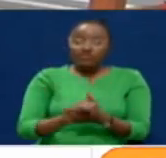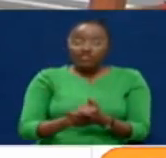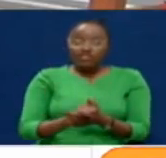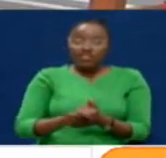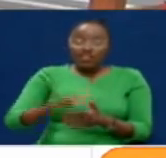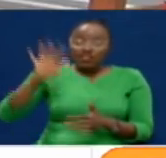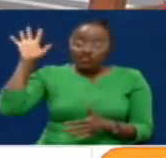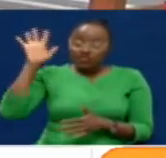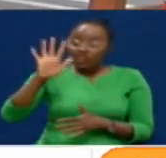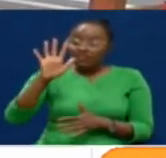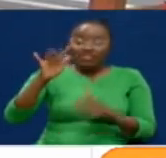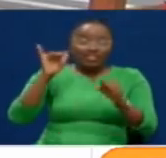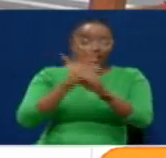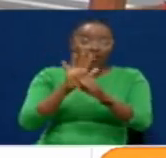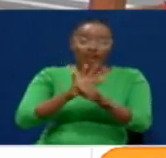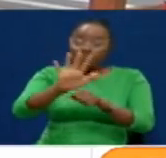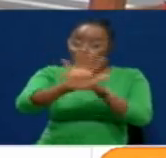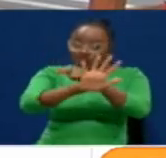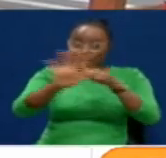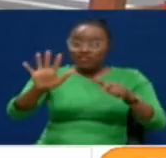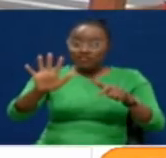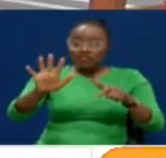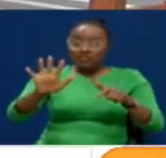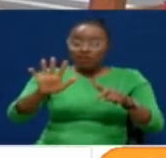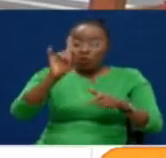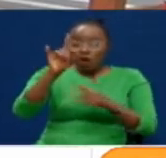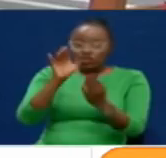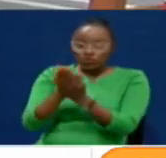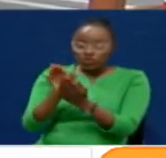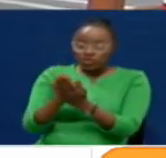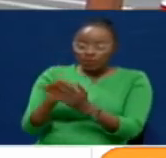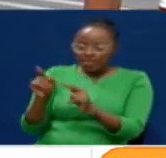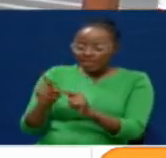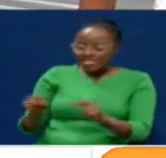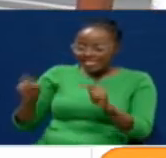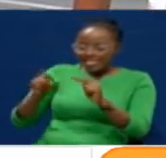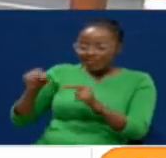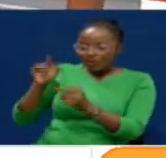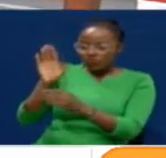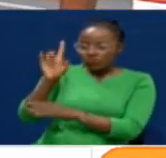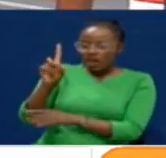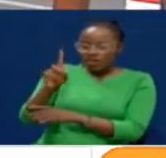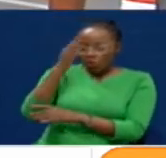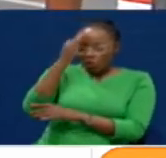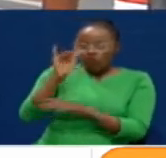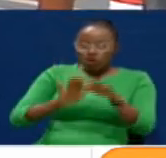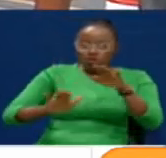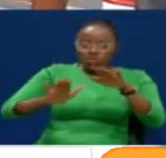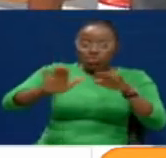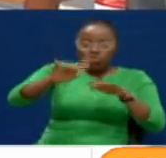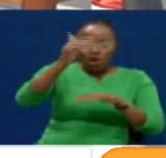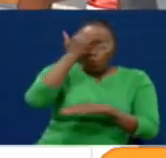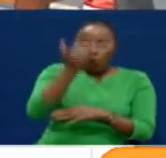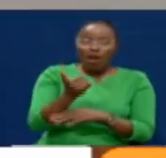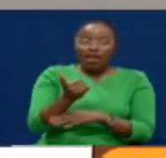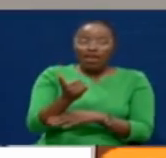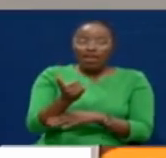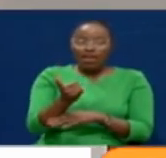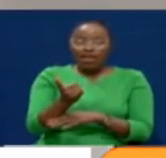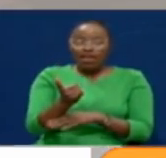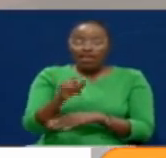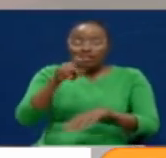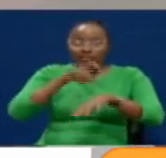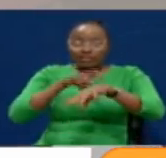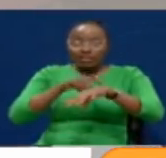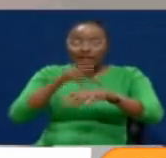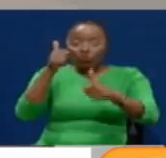Sponsorship, Jeff. Tano. Moja ya spare. Oh my. For the rally. Because then that was the